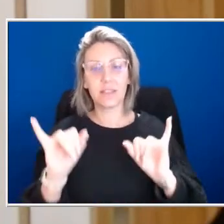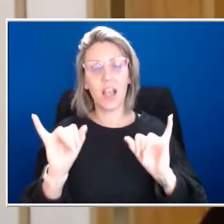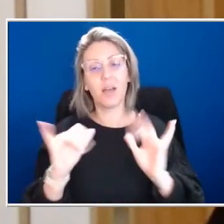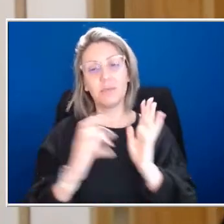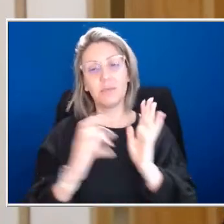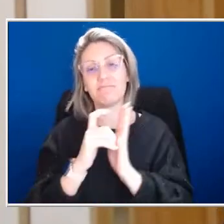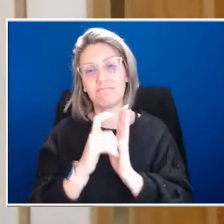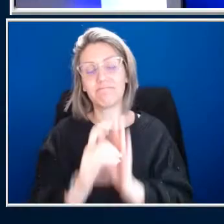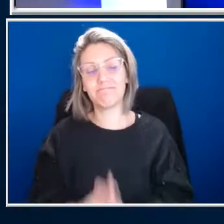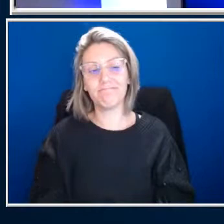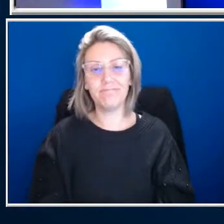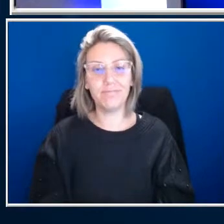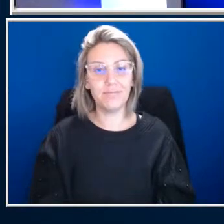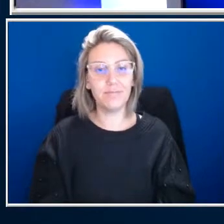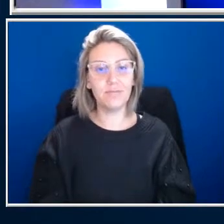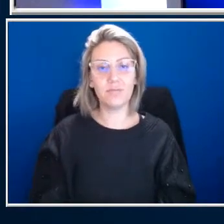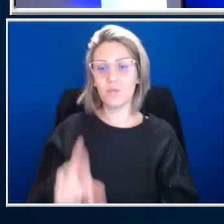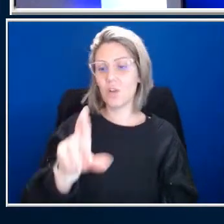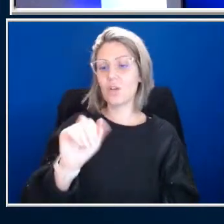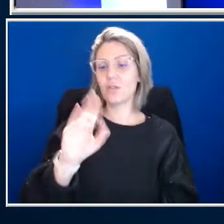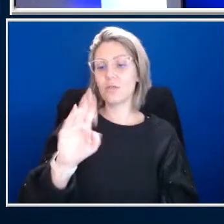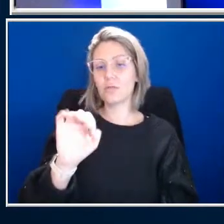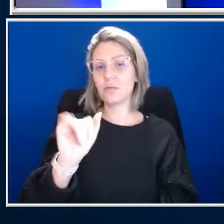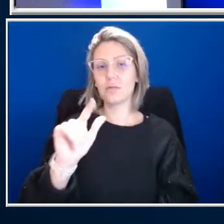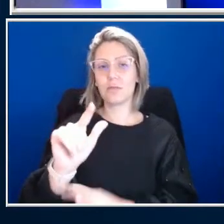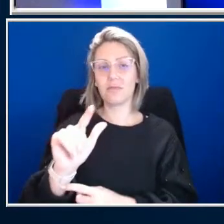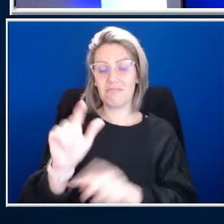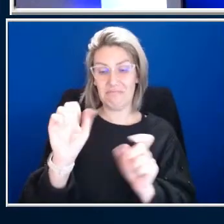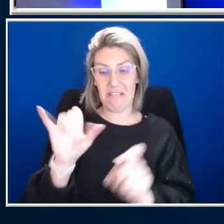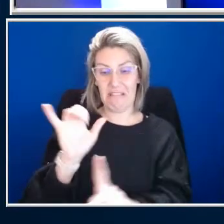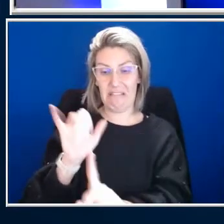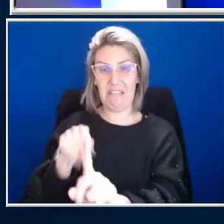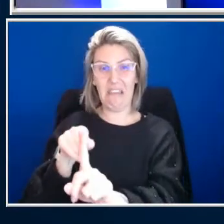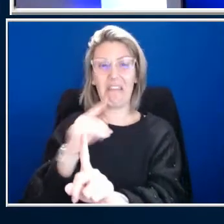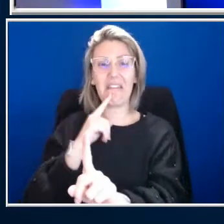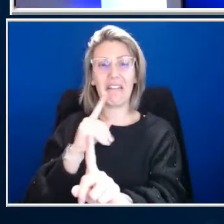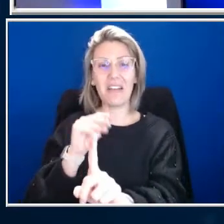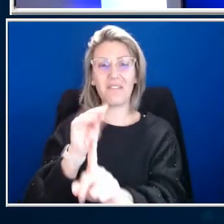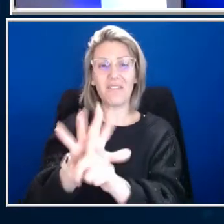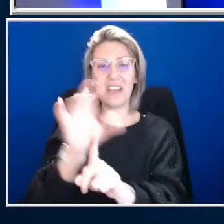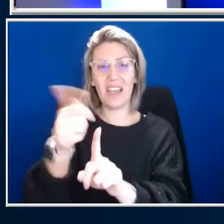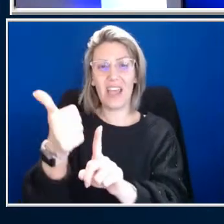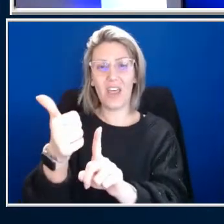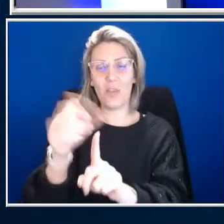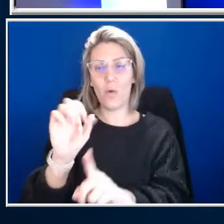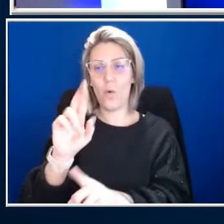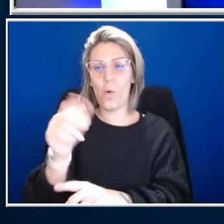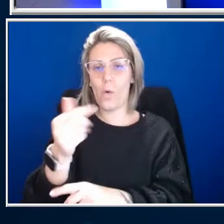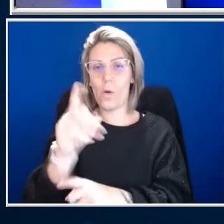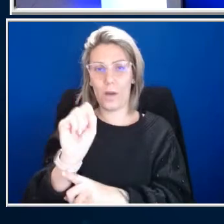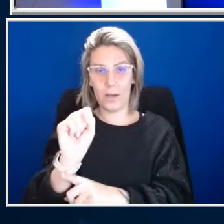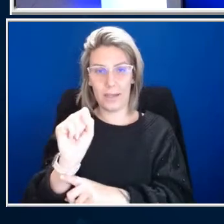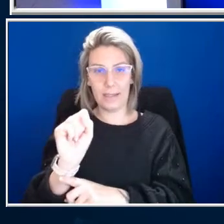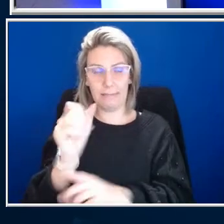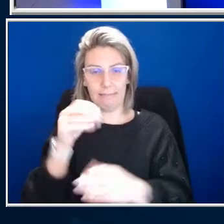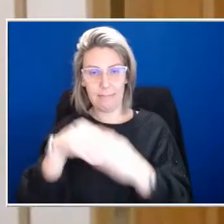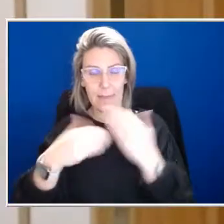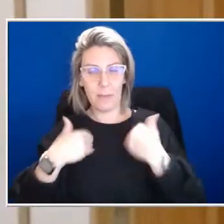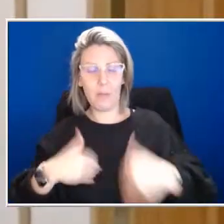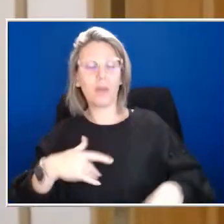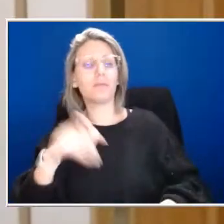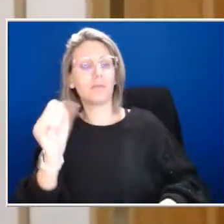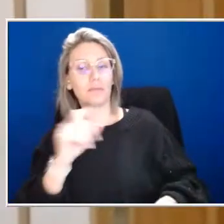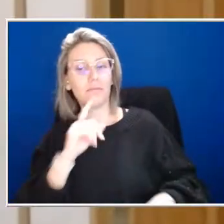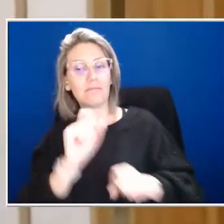unfortunately. Rachel wants to know, can AL amyloidosis affect other organs? And if so, which ones? Yes, absolutely.